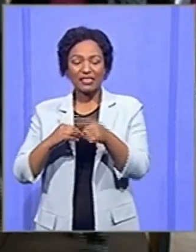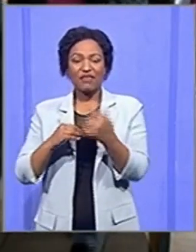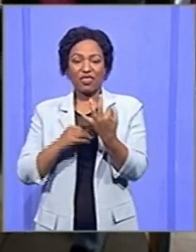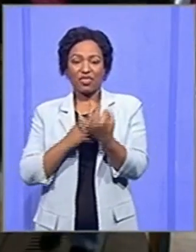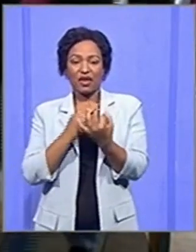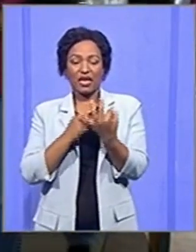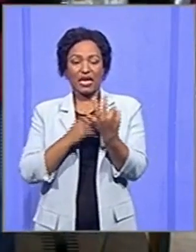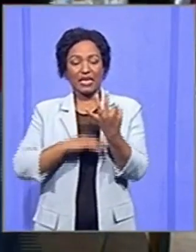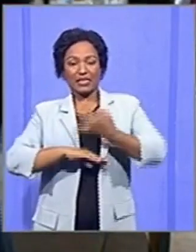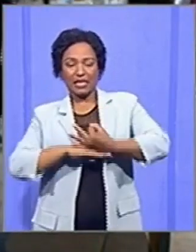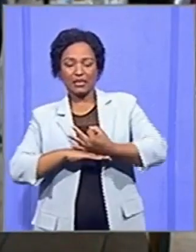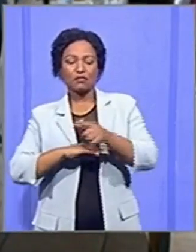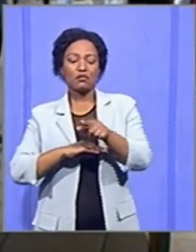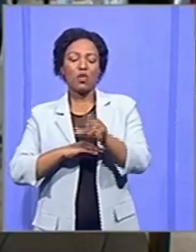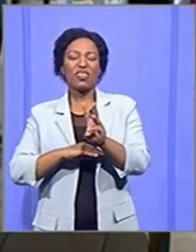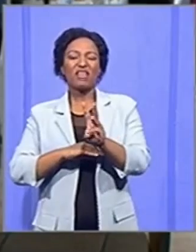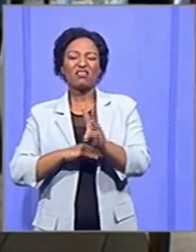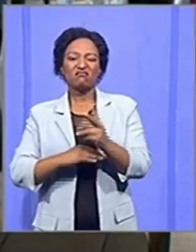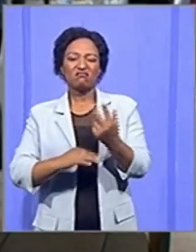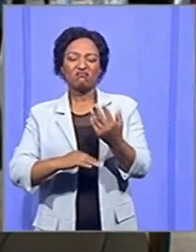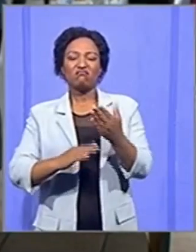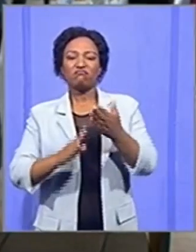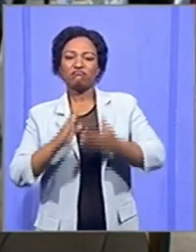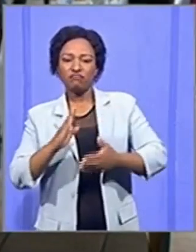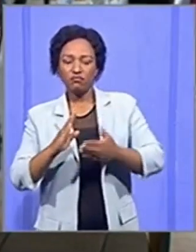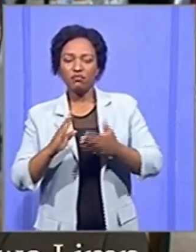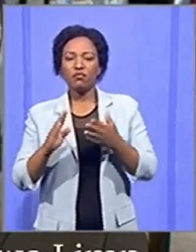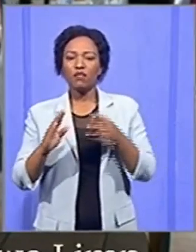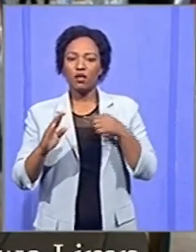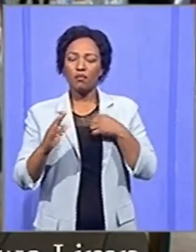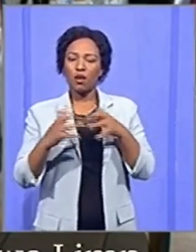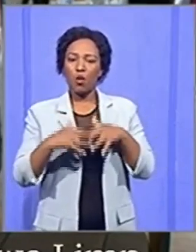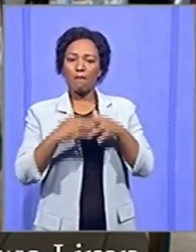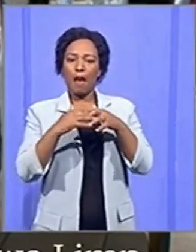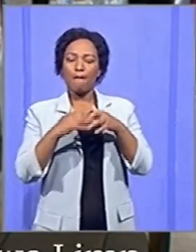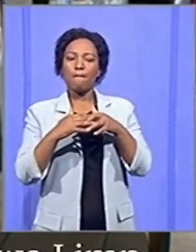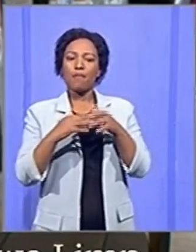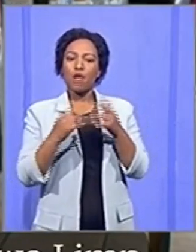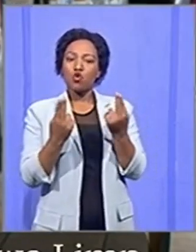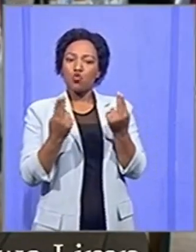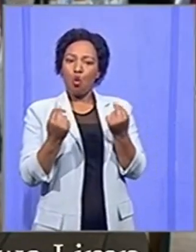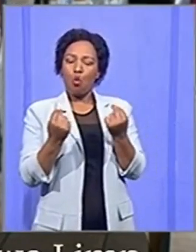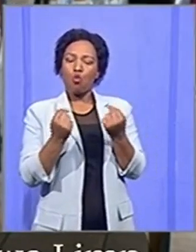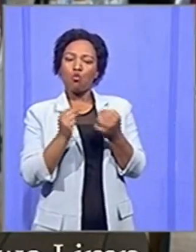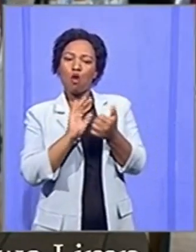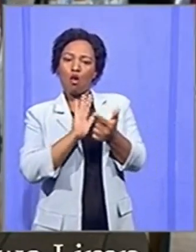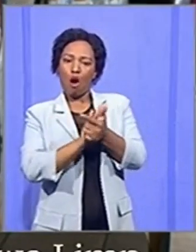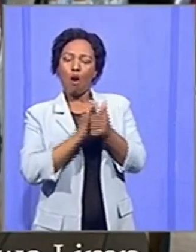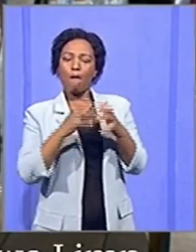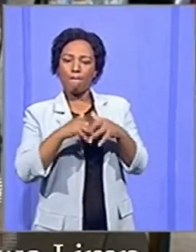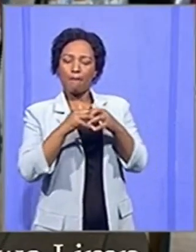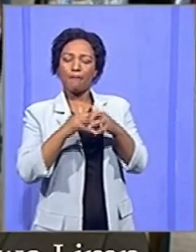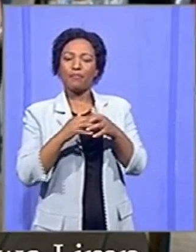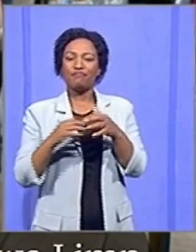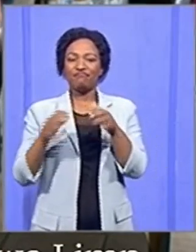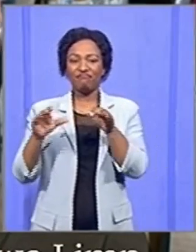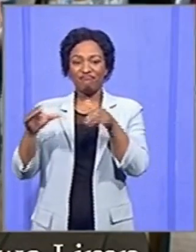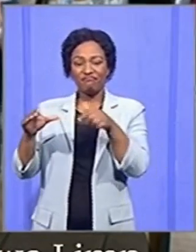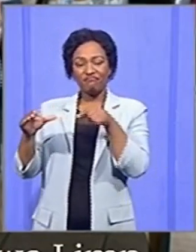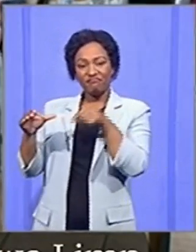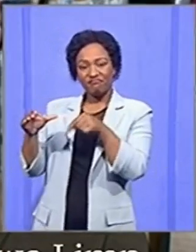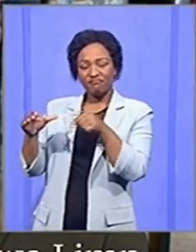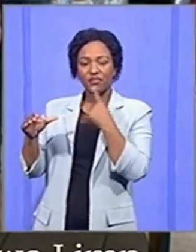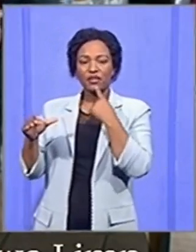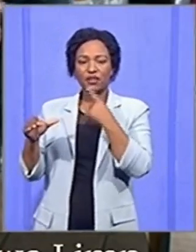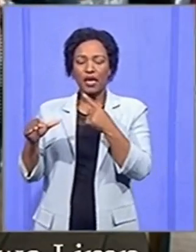e tla fihla mafelelong ka labonele mo go lebeletsweng gore go tla ba le melawana ye meswa ya mokgatlho woo. Santaco e re melawana ye ile go ba thuša